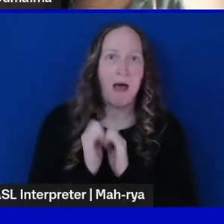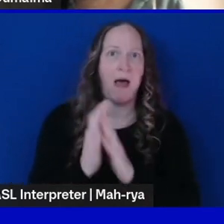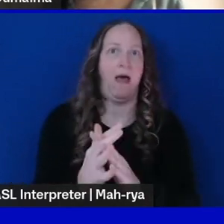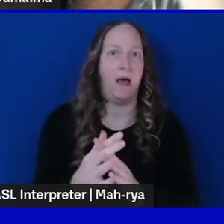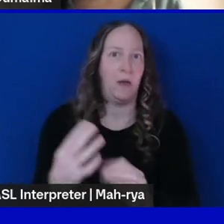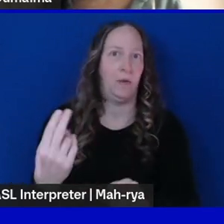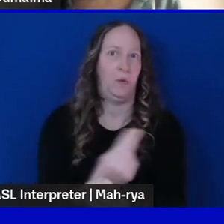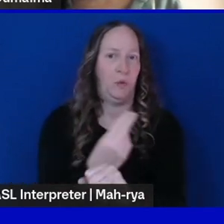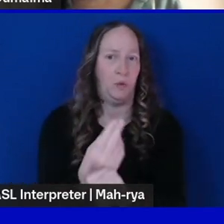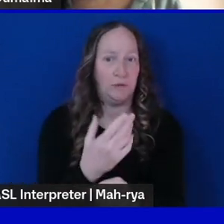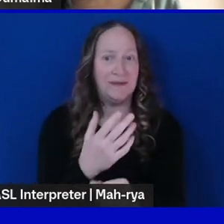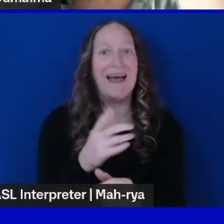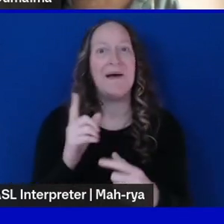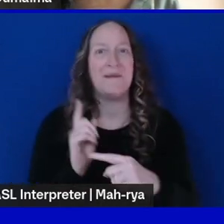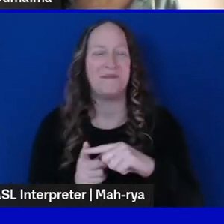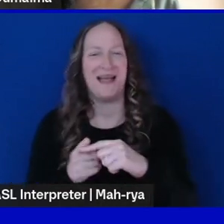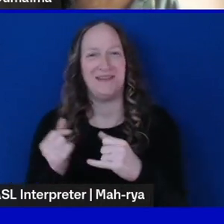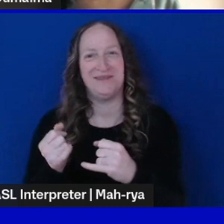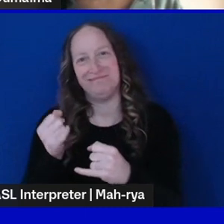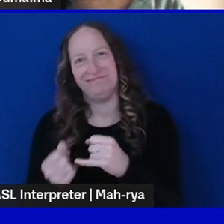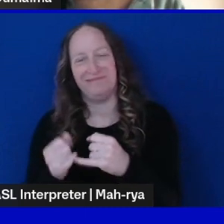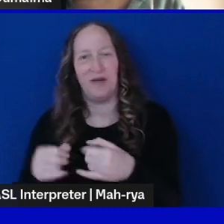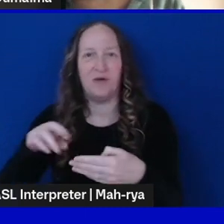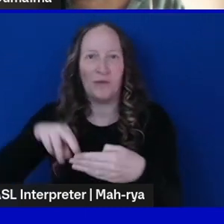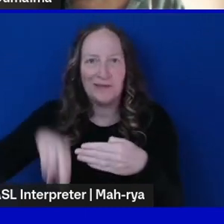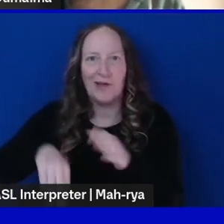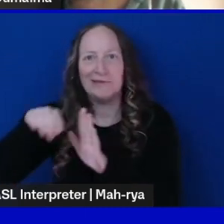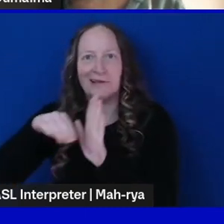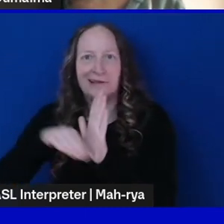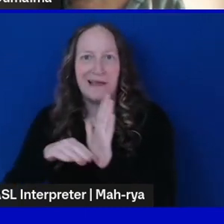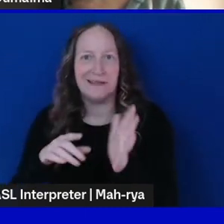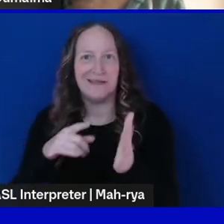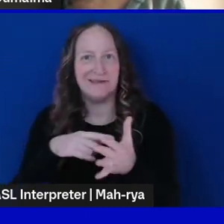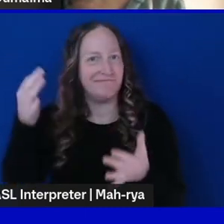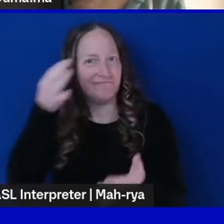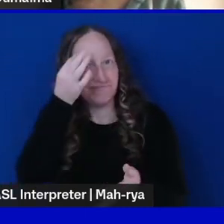of results and lessons or takeaways from this experience.